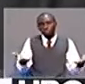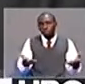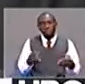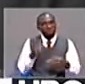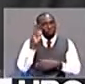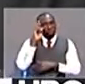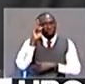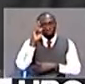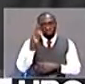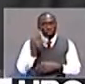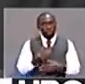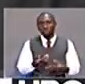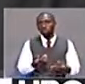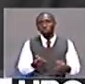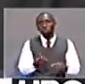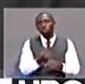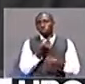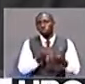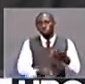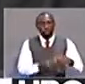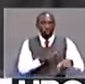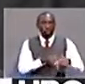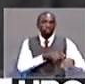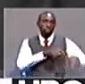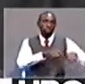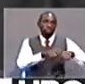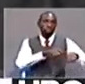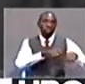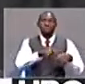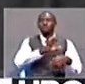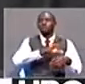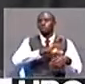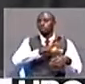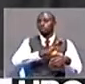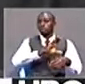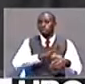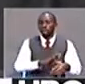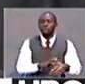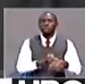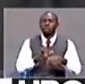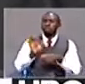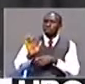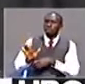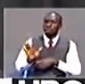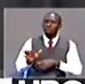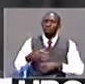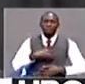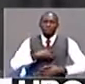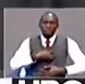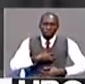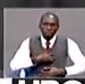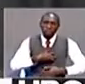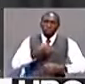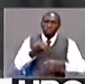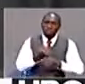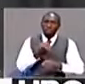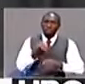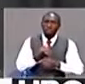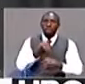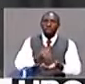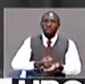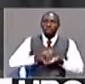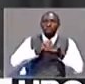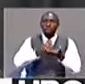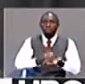as government, we need to do something in recognition of his great efforts to help us as leaders build